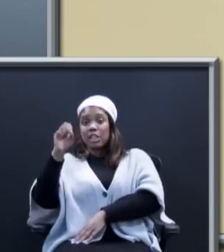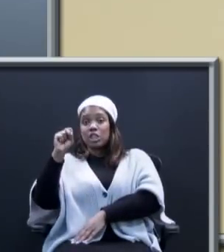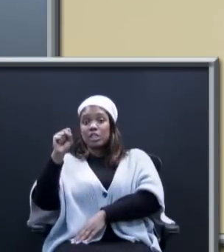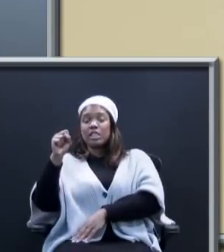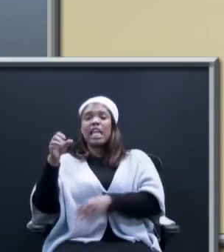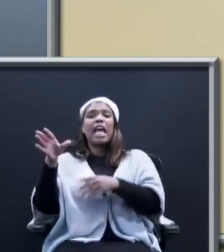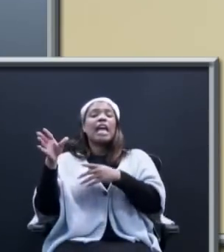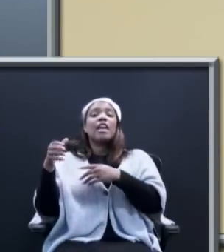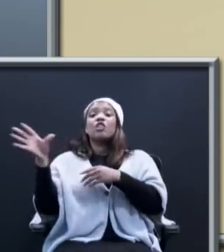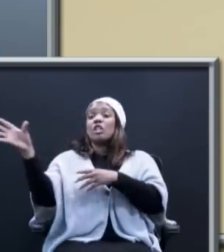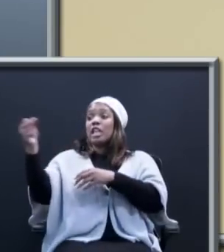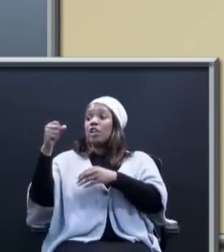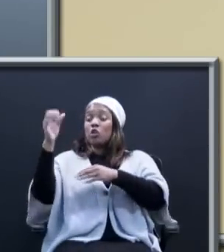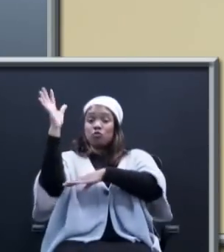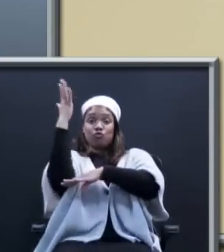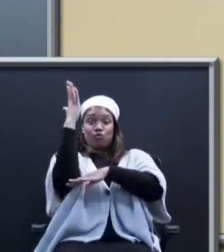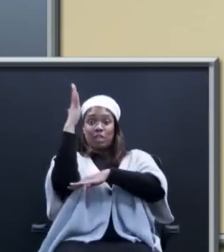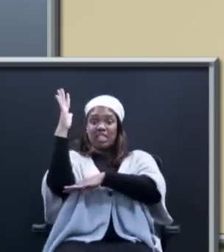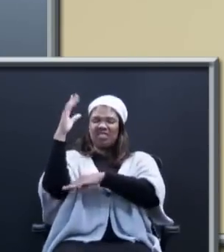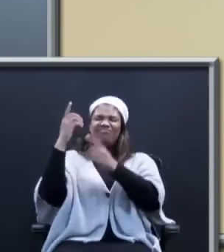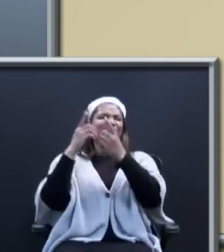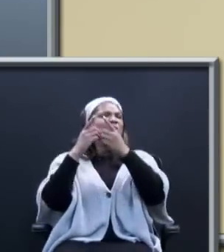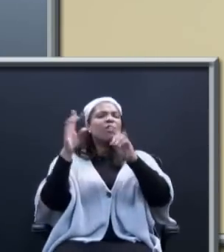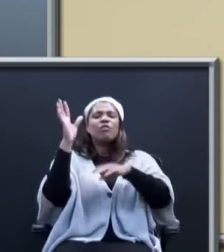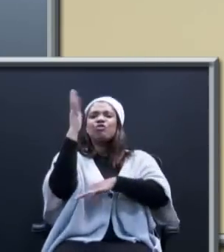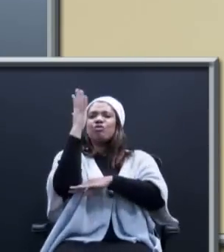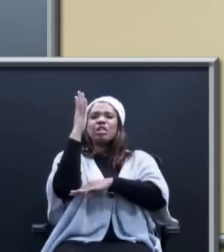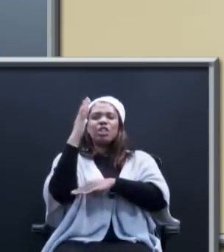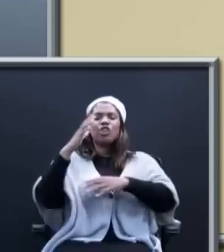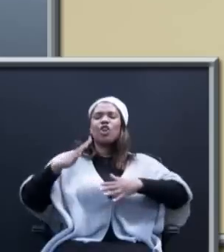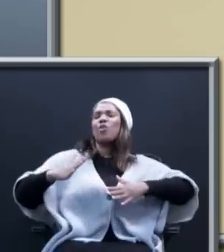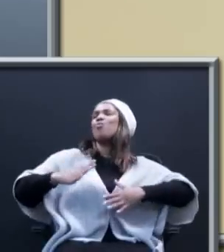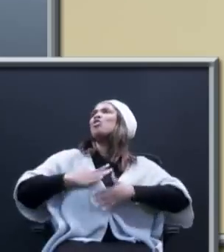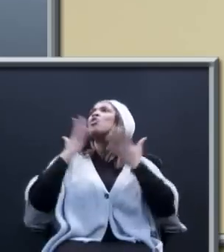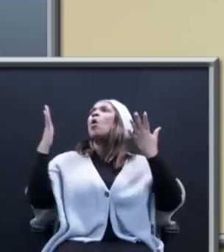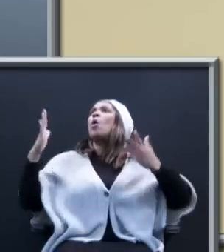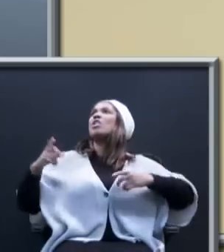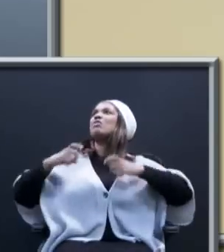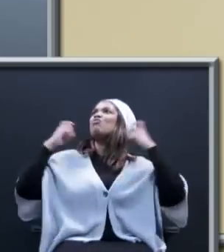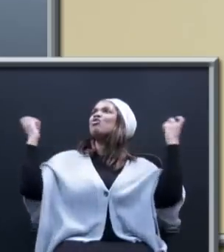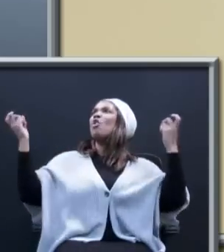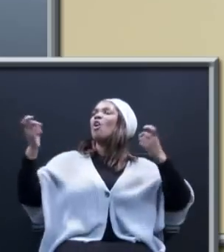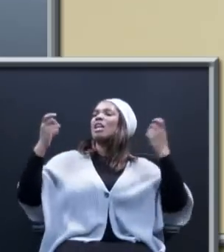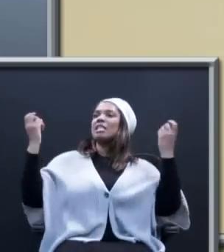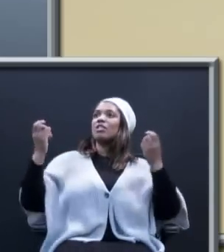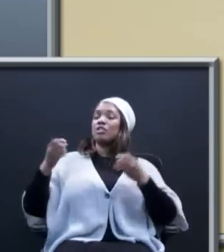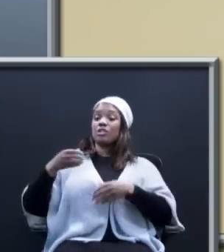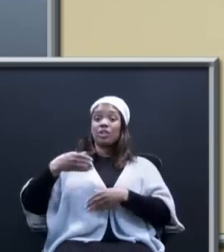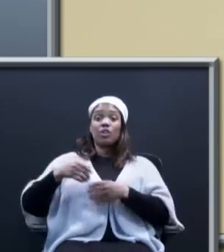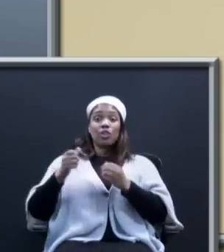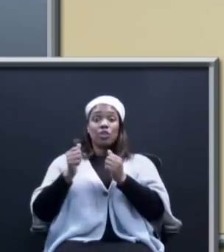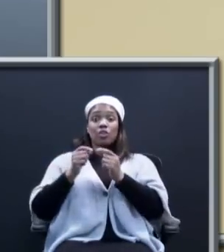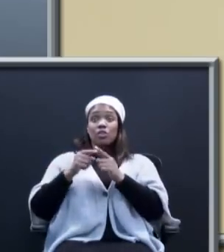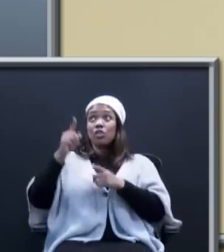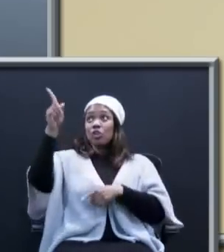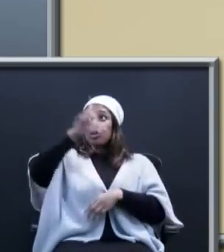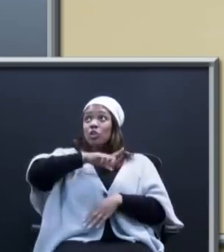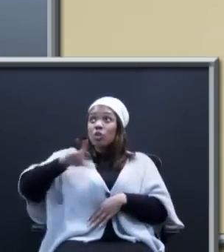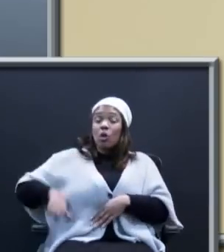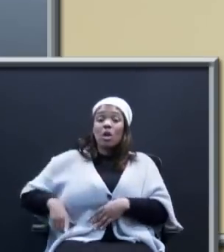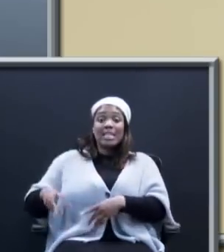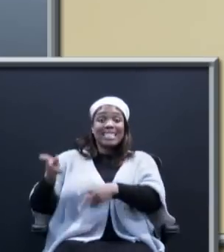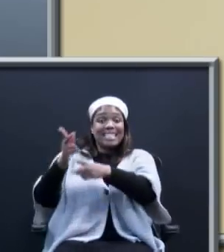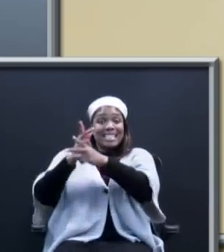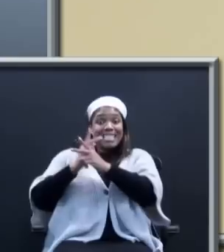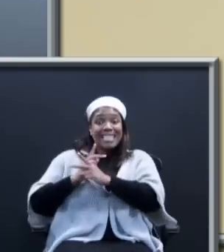ahead. And you shall rejoice before the Lord your God 7 days. Go ahead. And you shall keep it a feast unto the Lord 7 days in